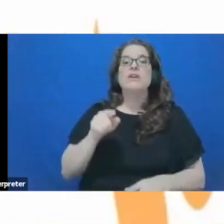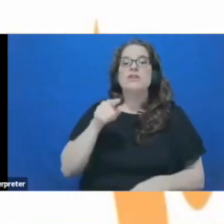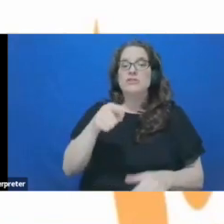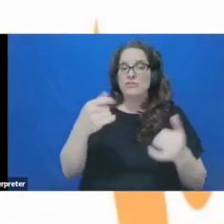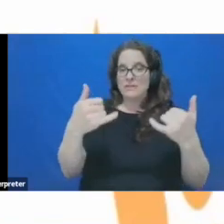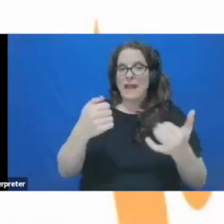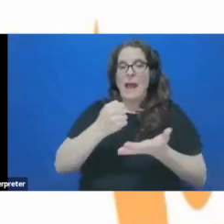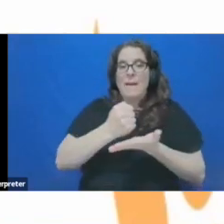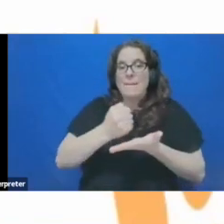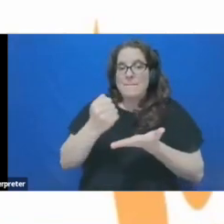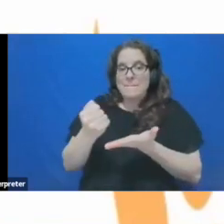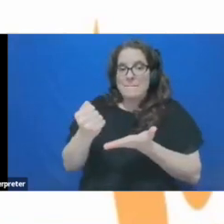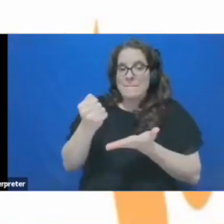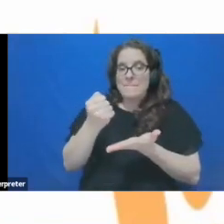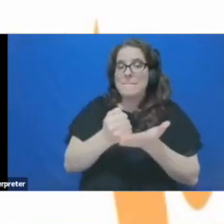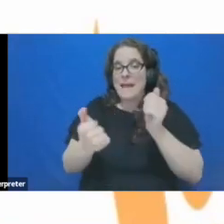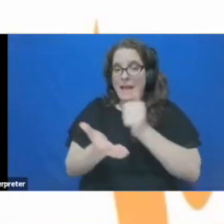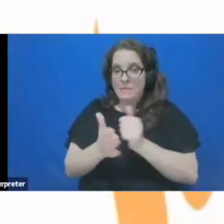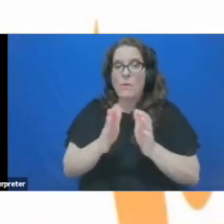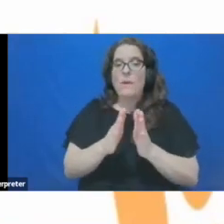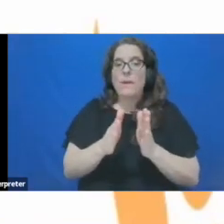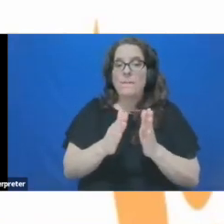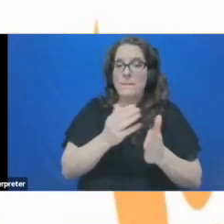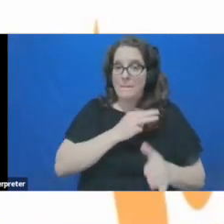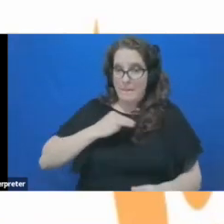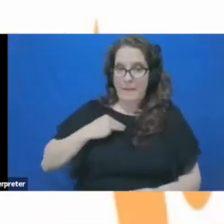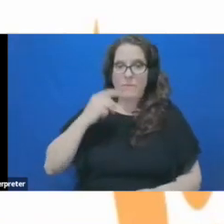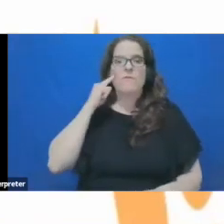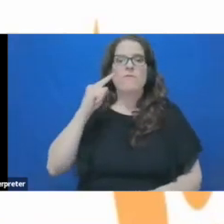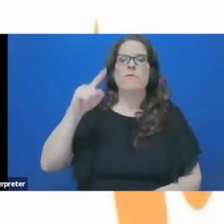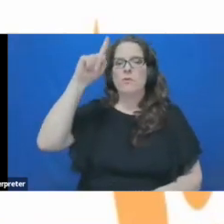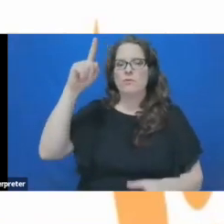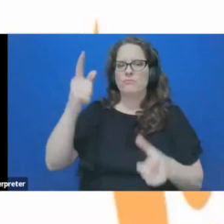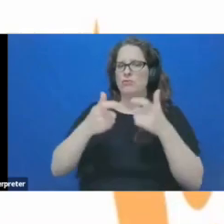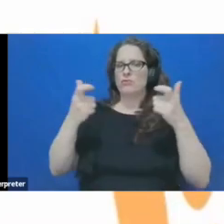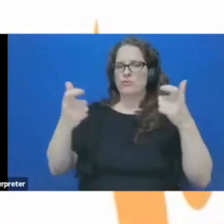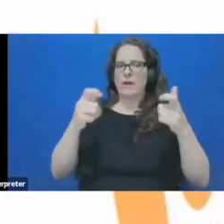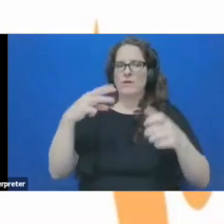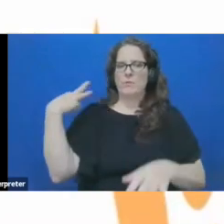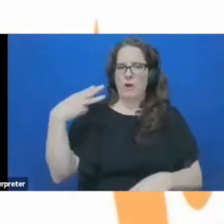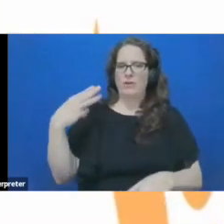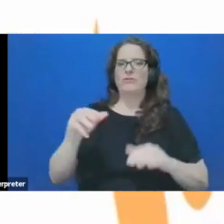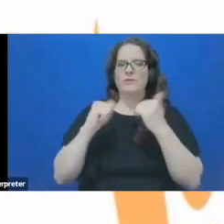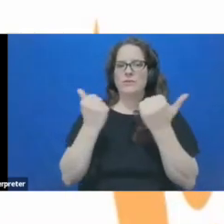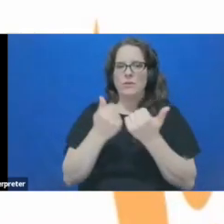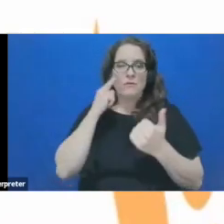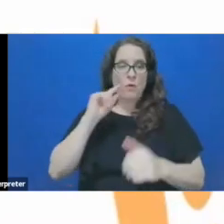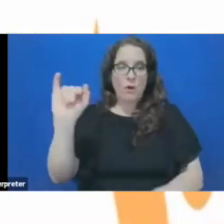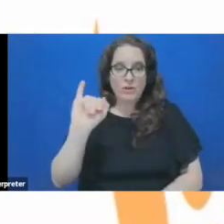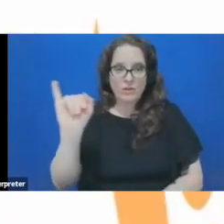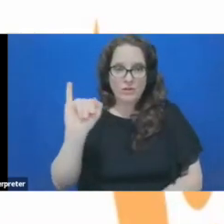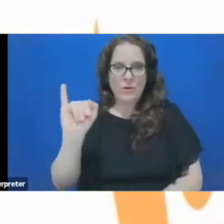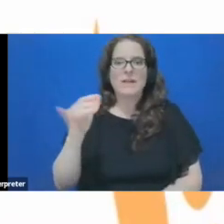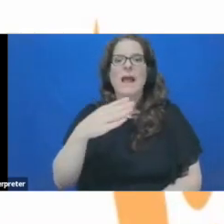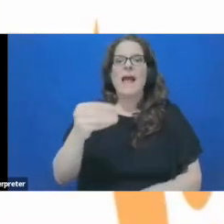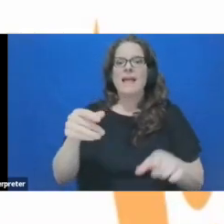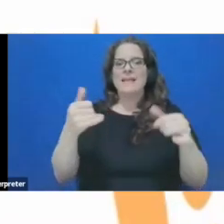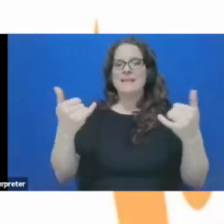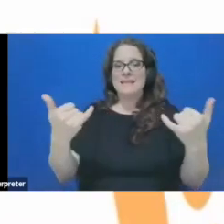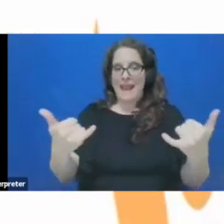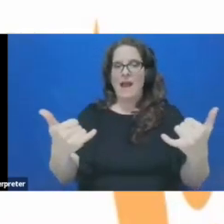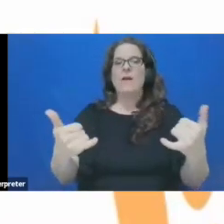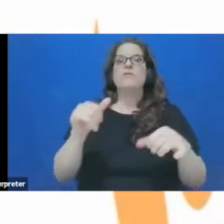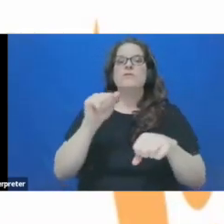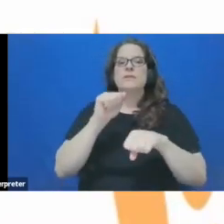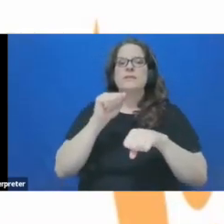Mid-Atlantic Board for Team Impact, a national nonprofit dedicated to pairing chronically ill children with university sports teams.